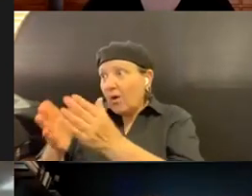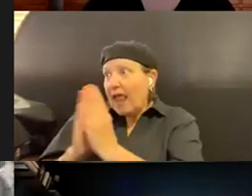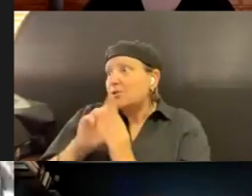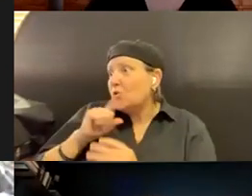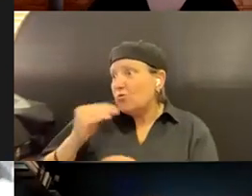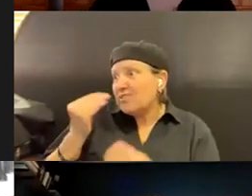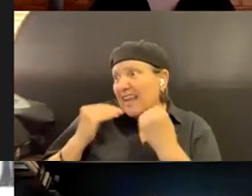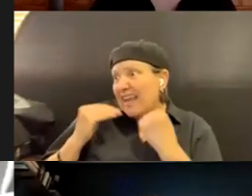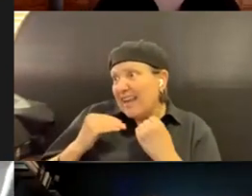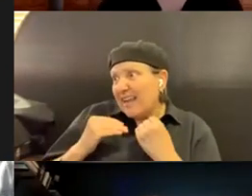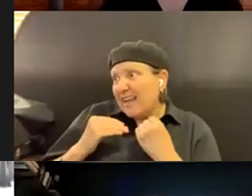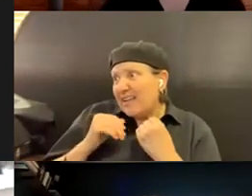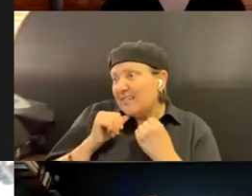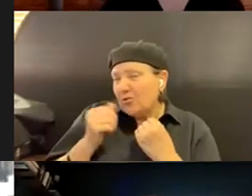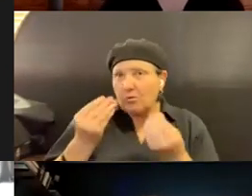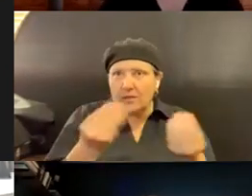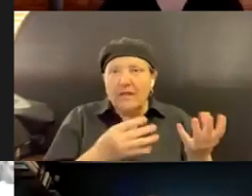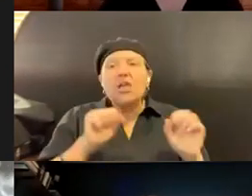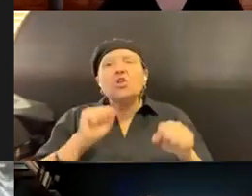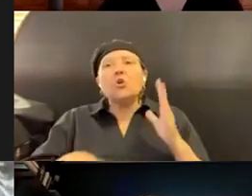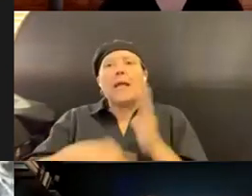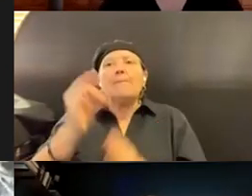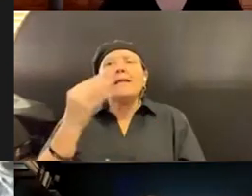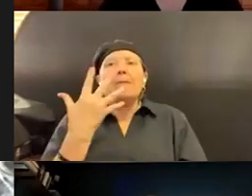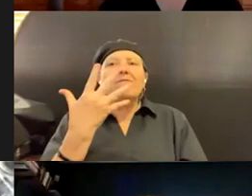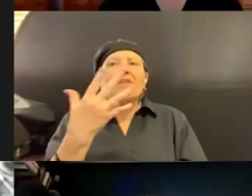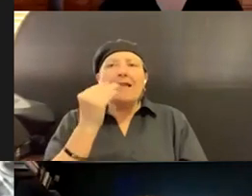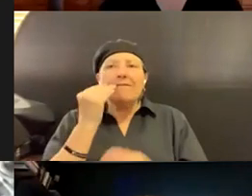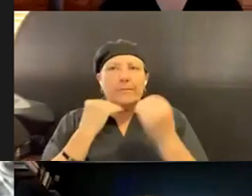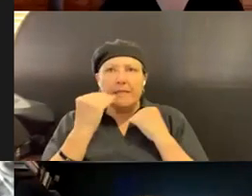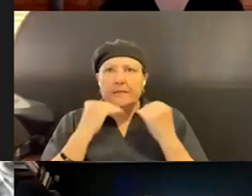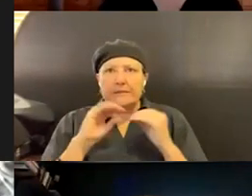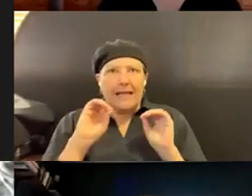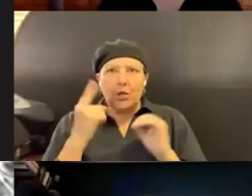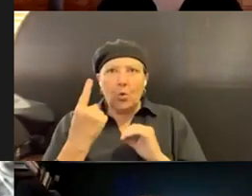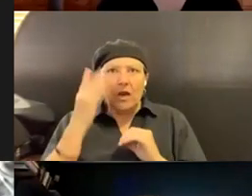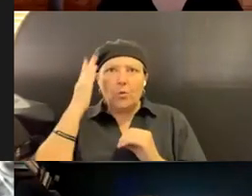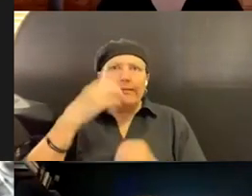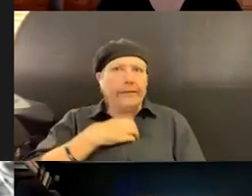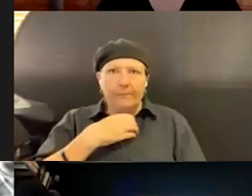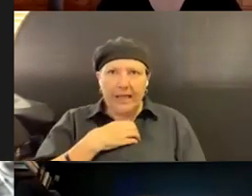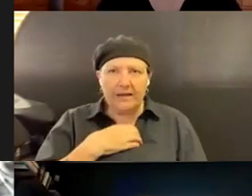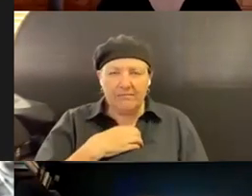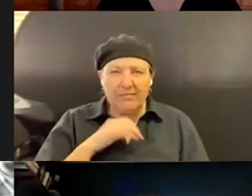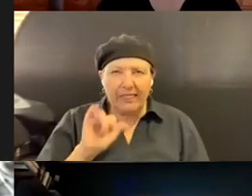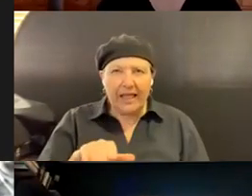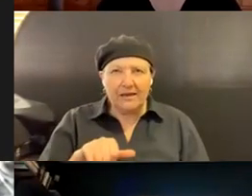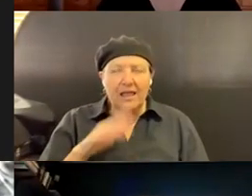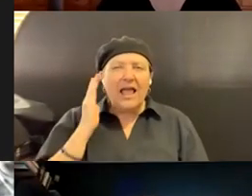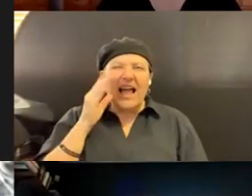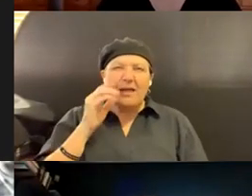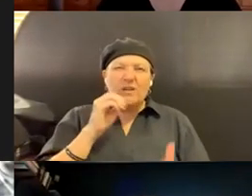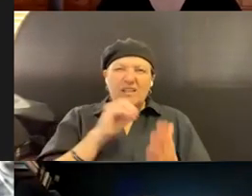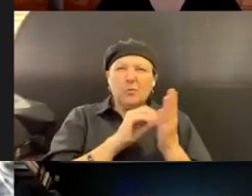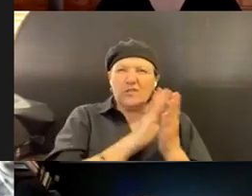can come and get like 5 meals basically, and nobody would say anything about it. I will make a note of that just to